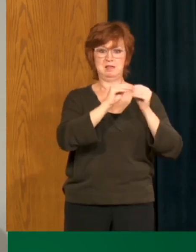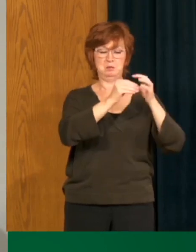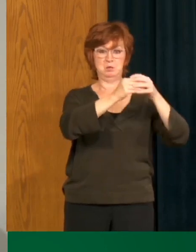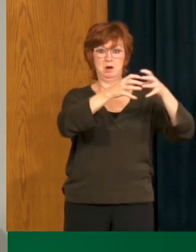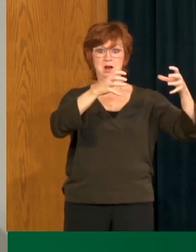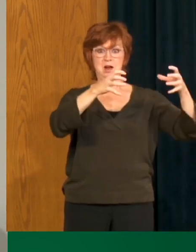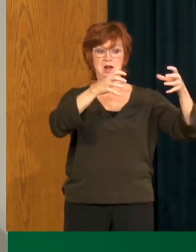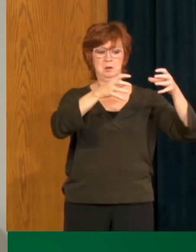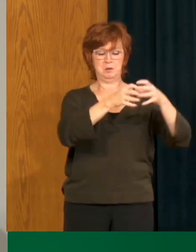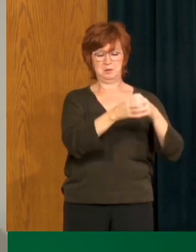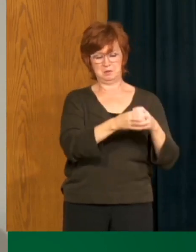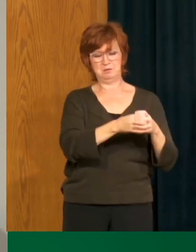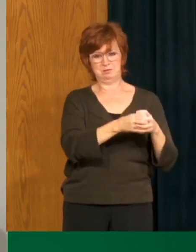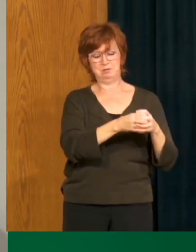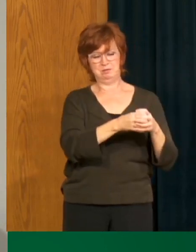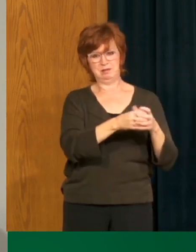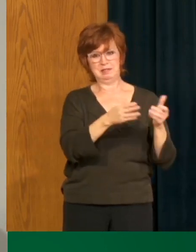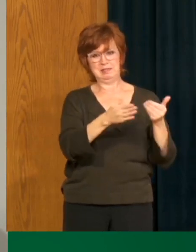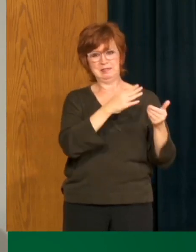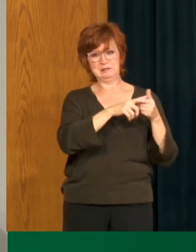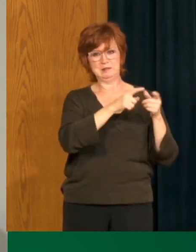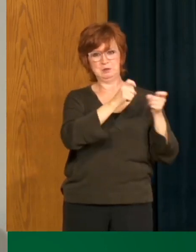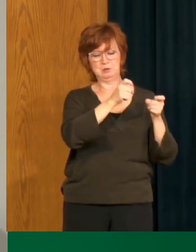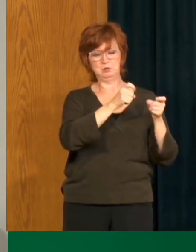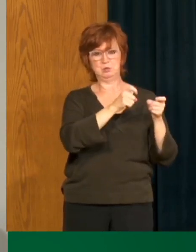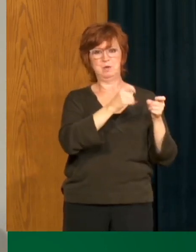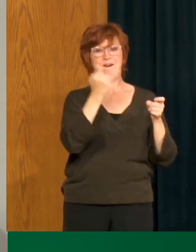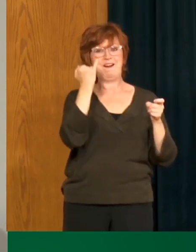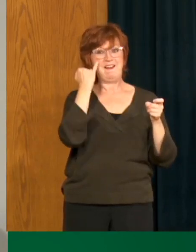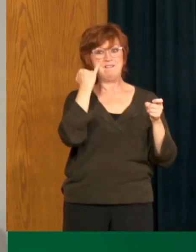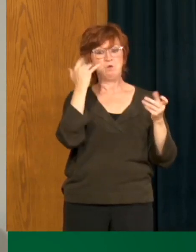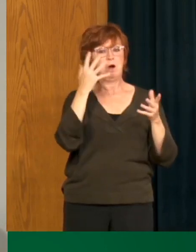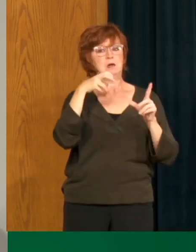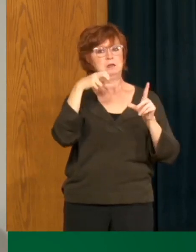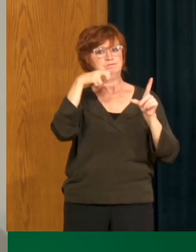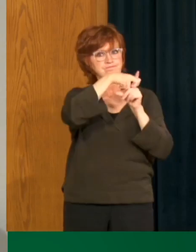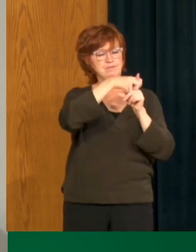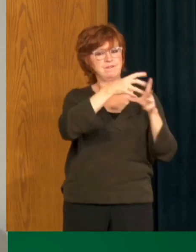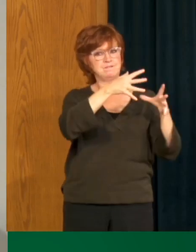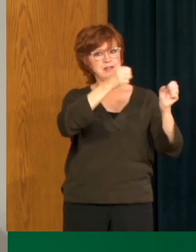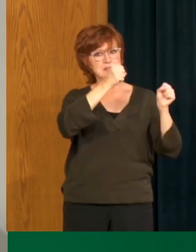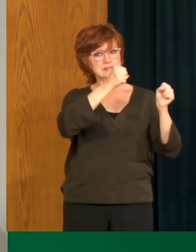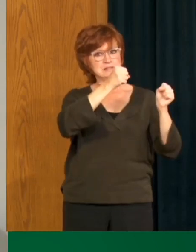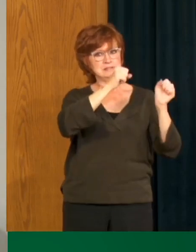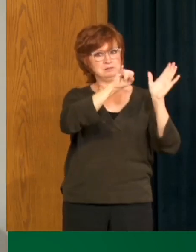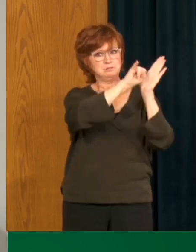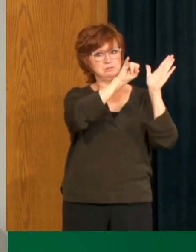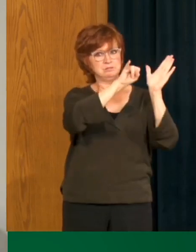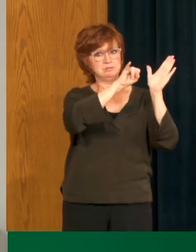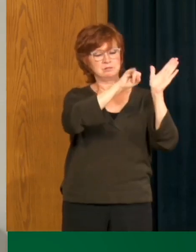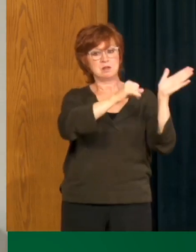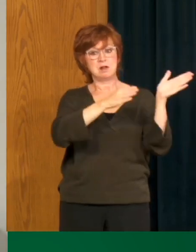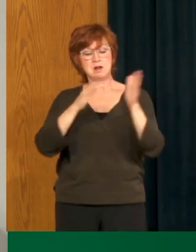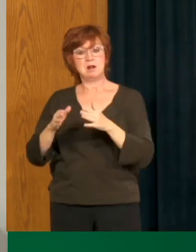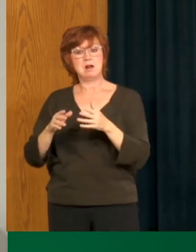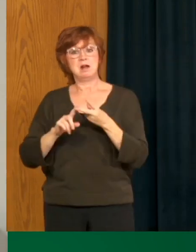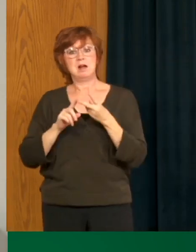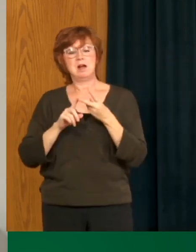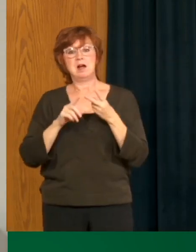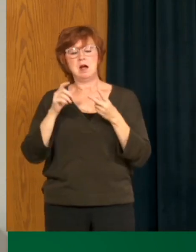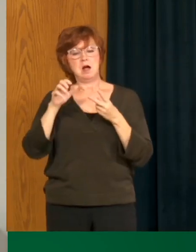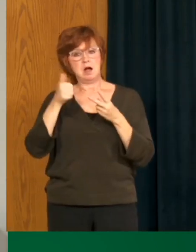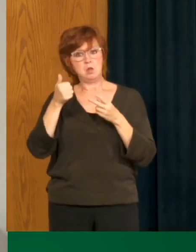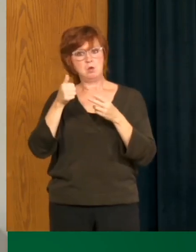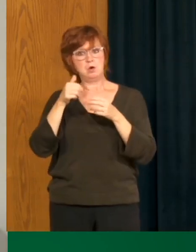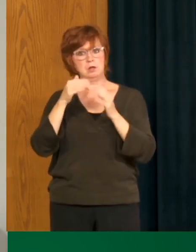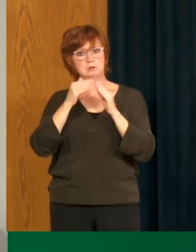expect the same process to happen in other communal living settings. But I think we need to understand that obviously communities who may be identifiable